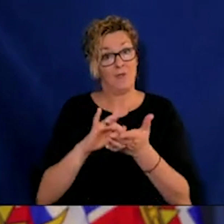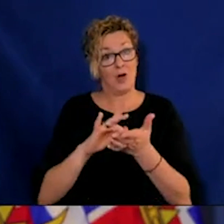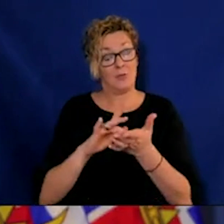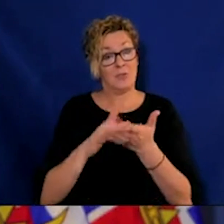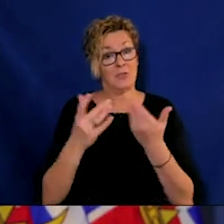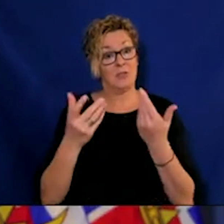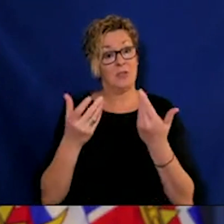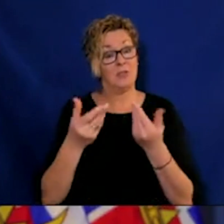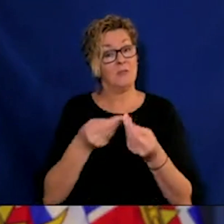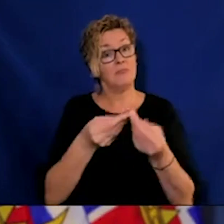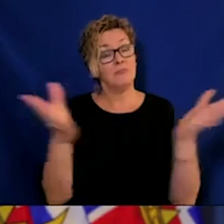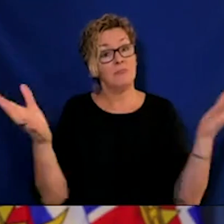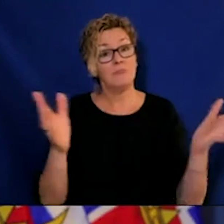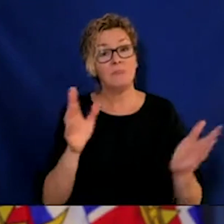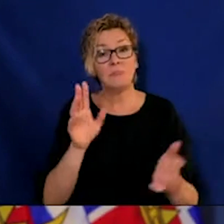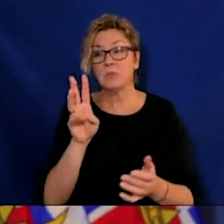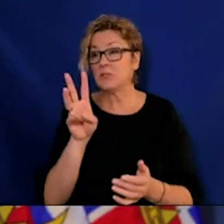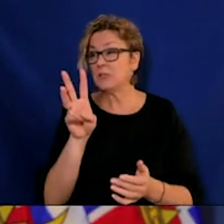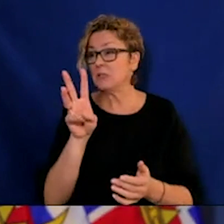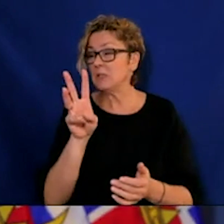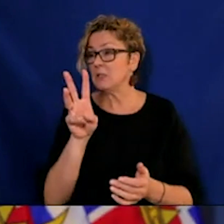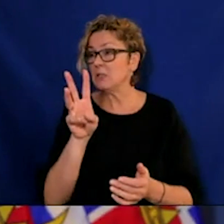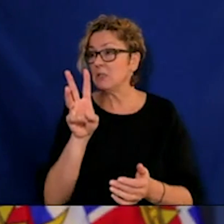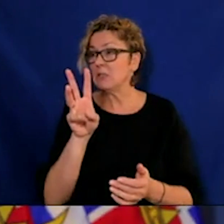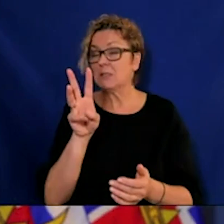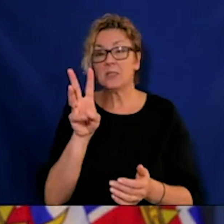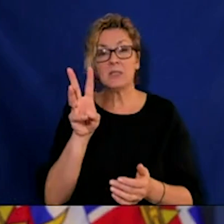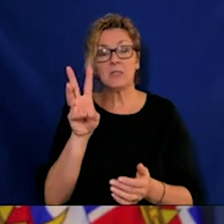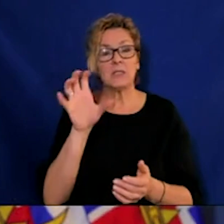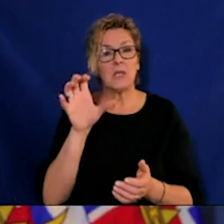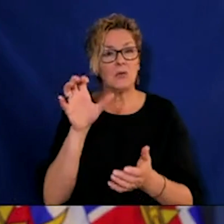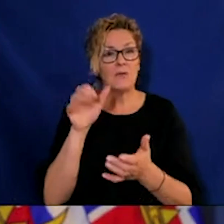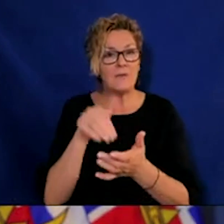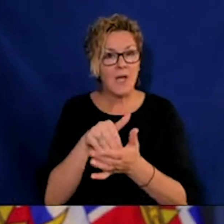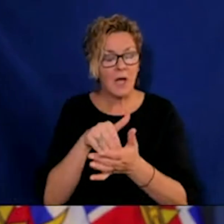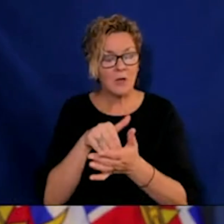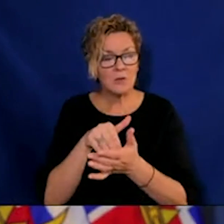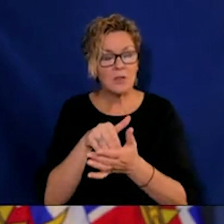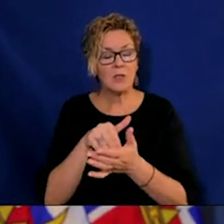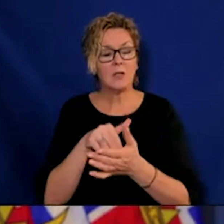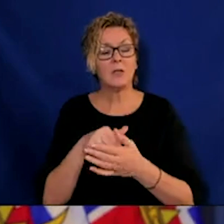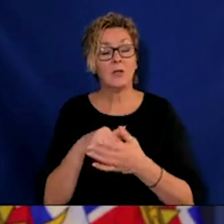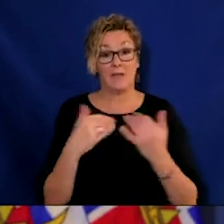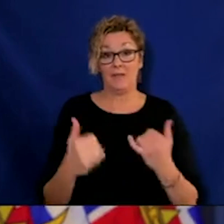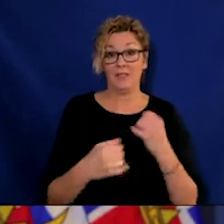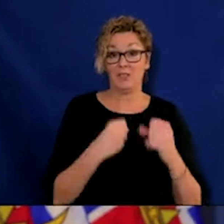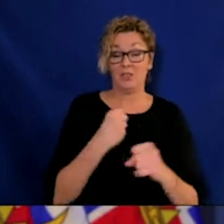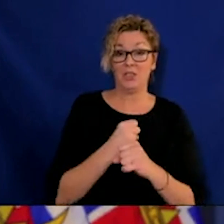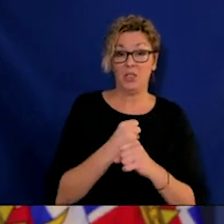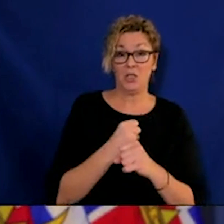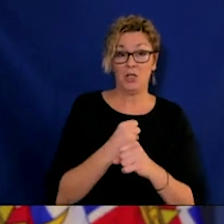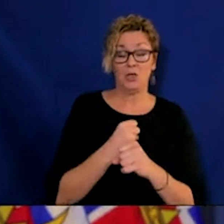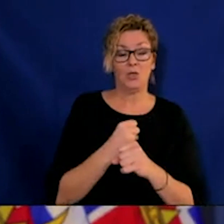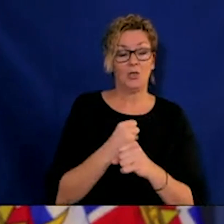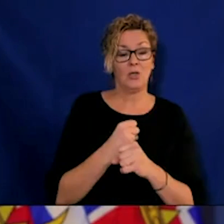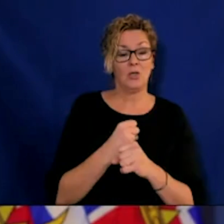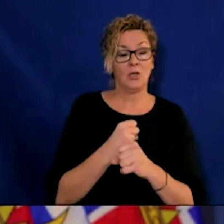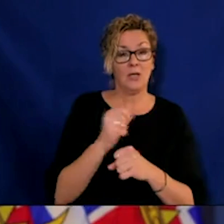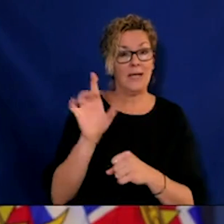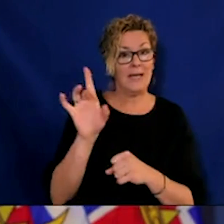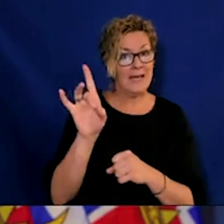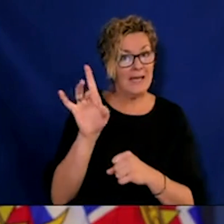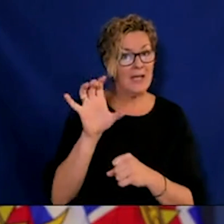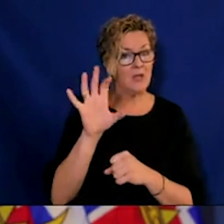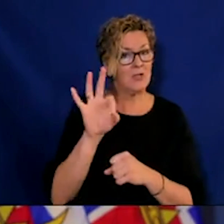distributed 606,858 doses of influenza vaccine, and as of this year on November 26, that number